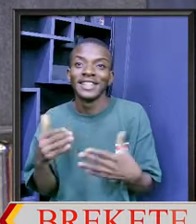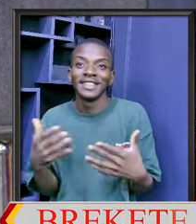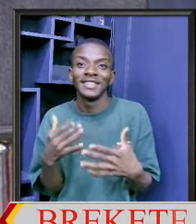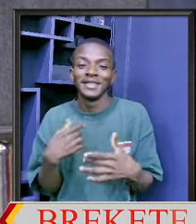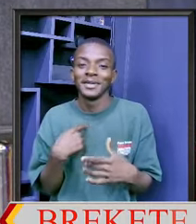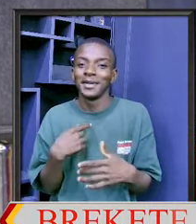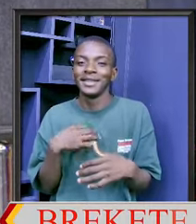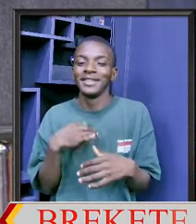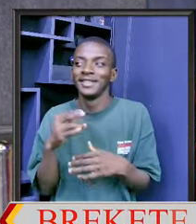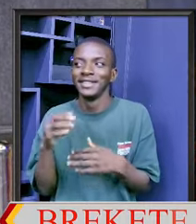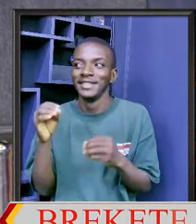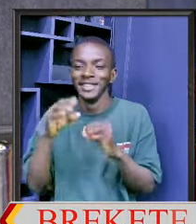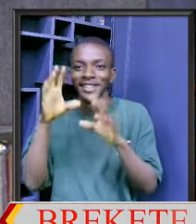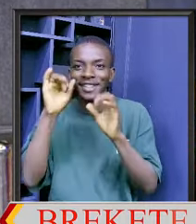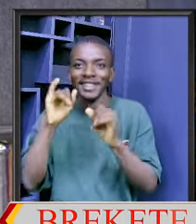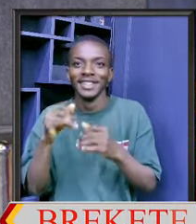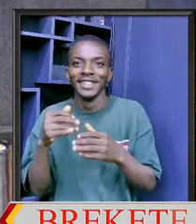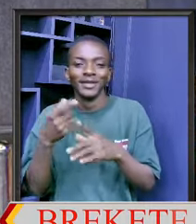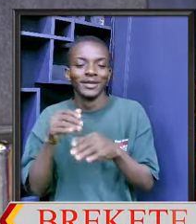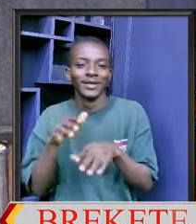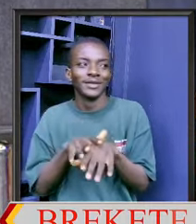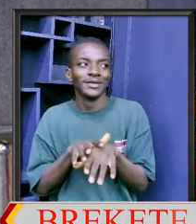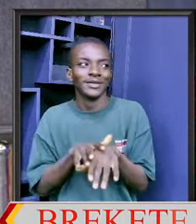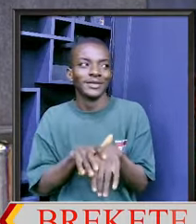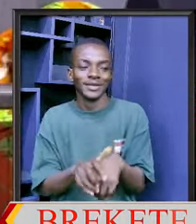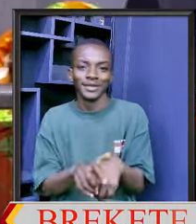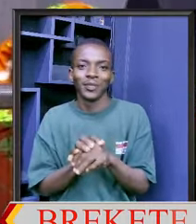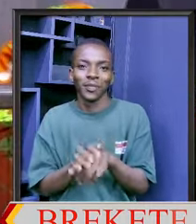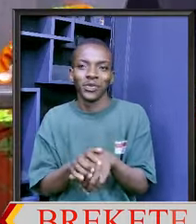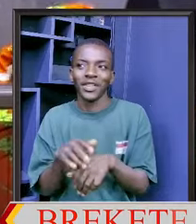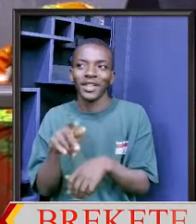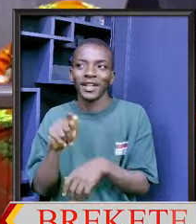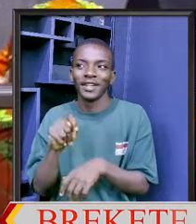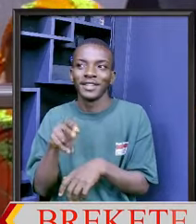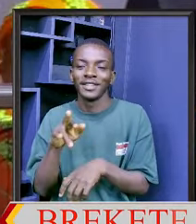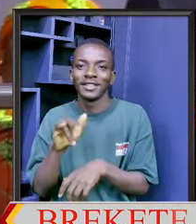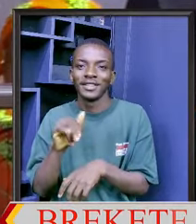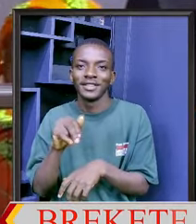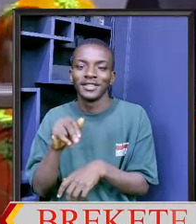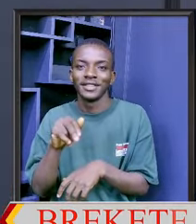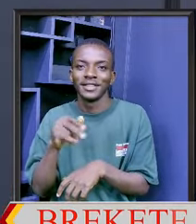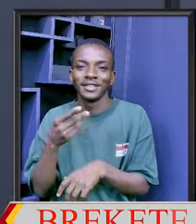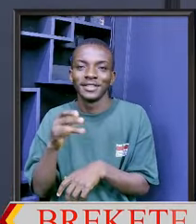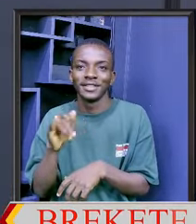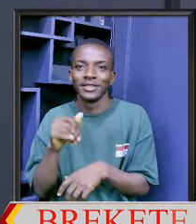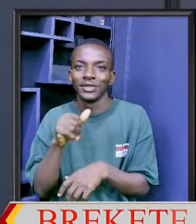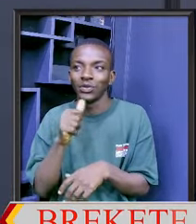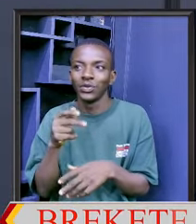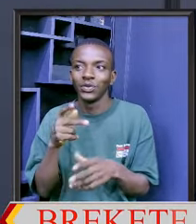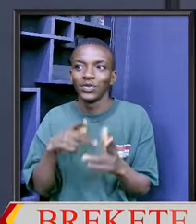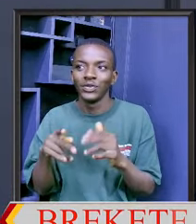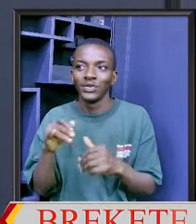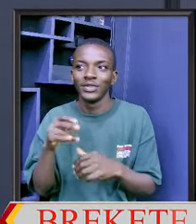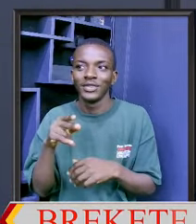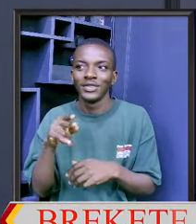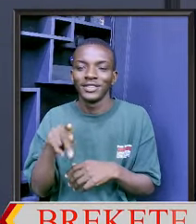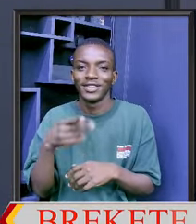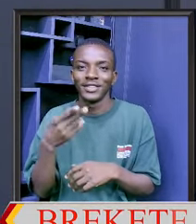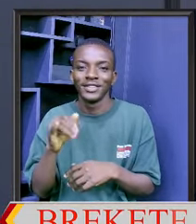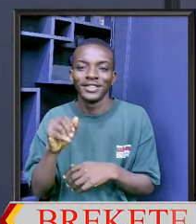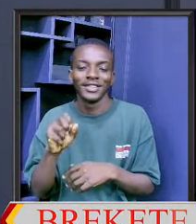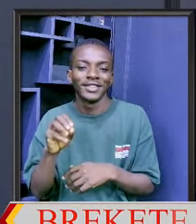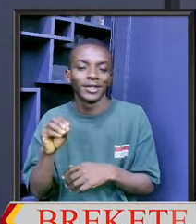me ordinary presence. Now from physiotherapy, now she talk. Have you not be so, my dear? Yes, sir. Now maybe for physio. It's for physio,